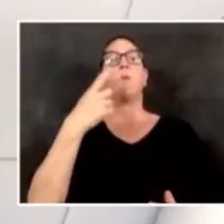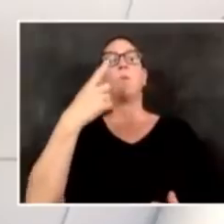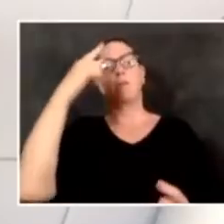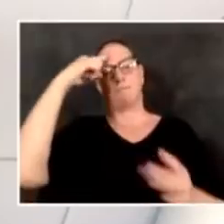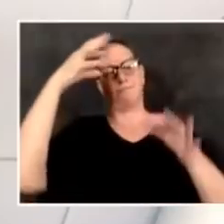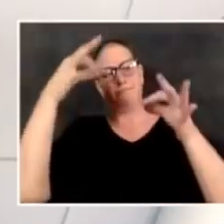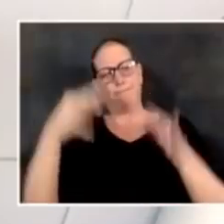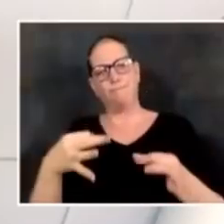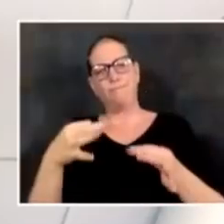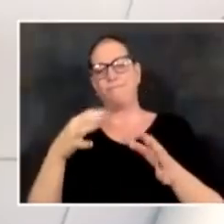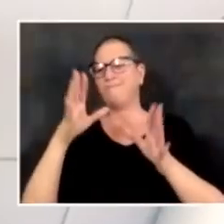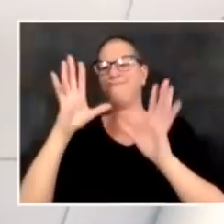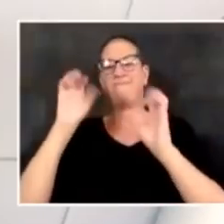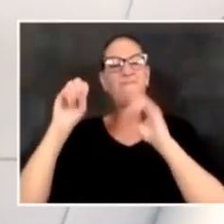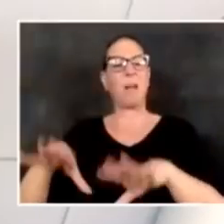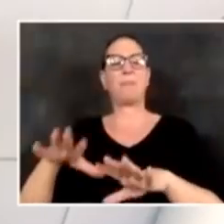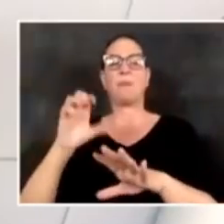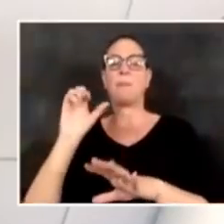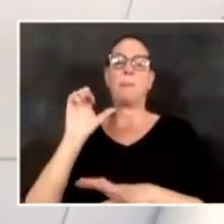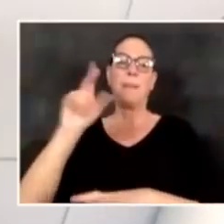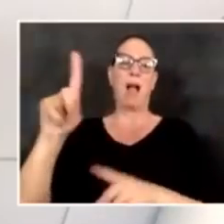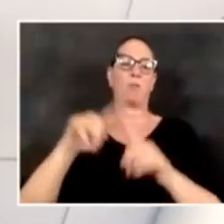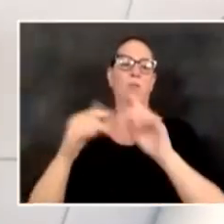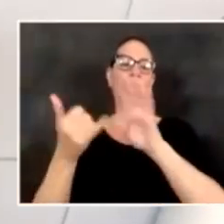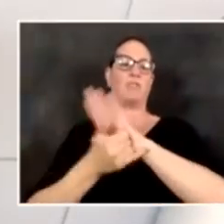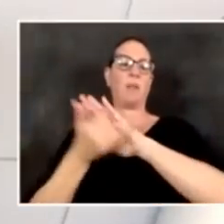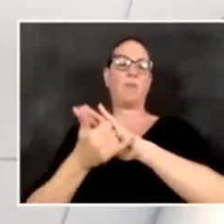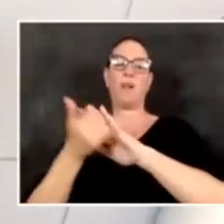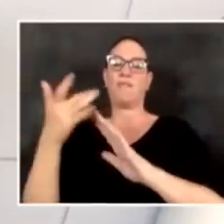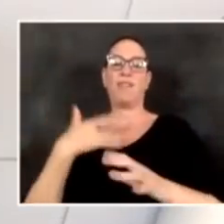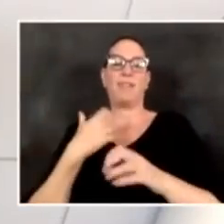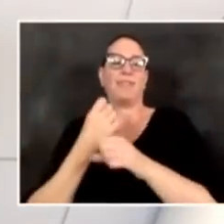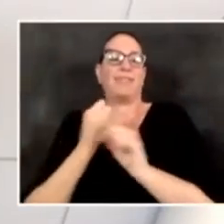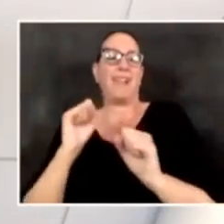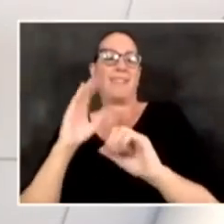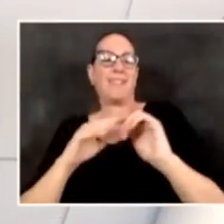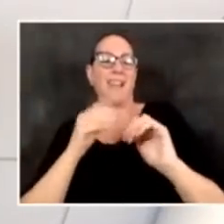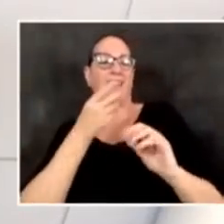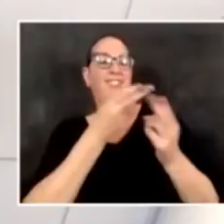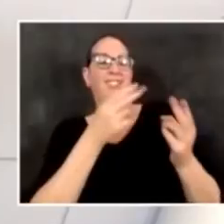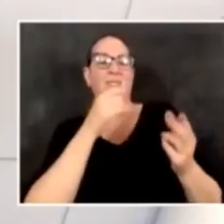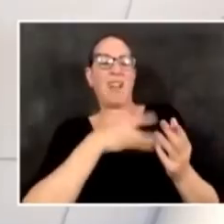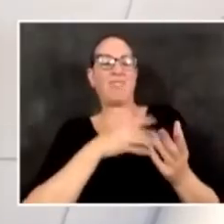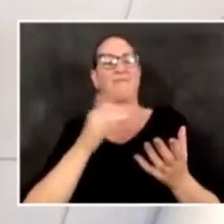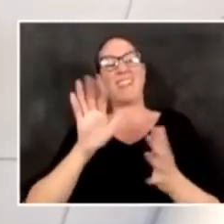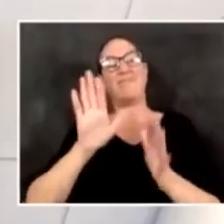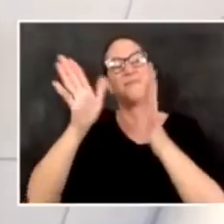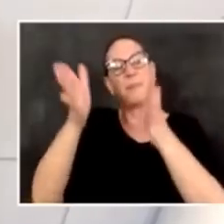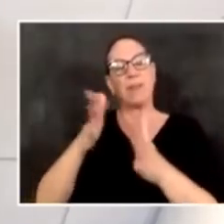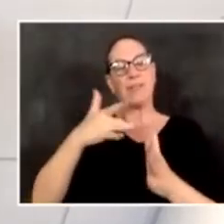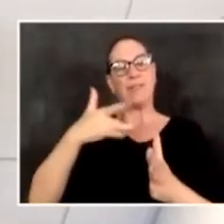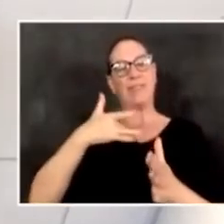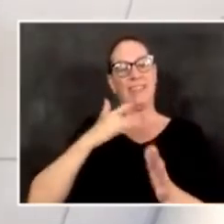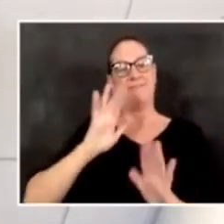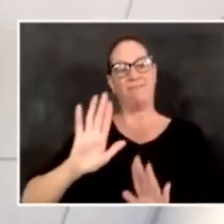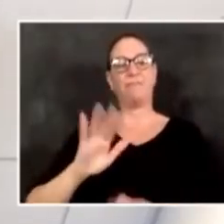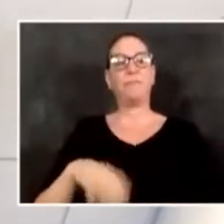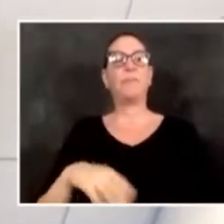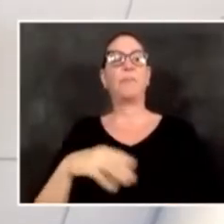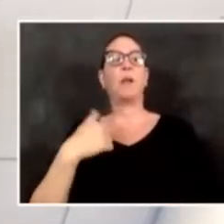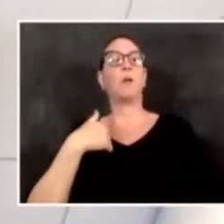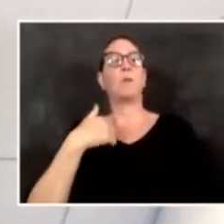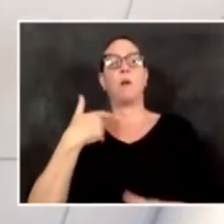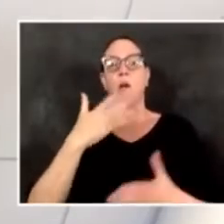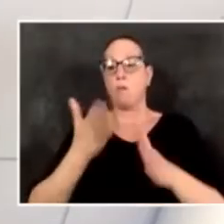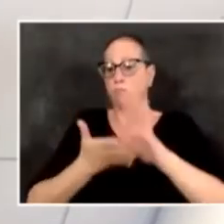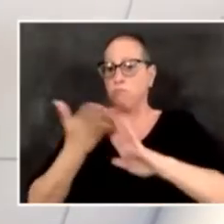more chances to bring more people in from the streets, which is our goal 24/7, to be able to do that and to link them to the